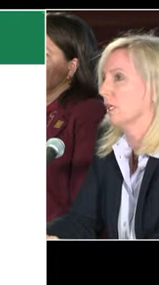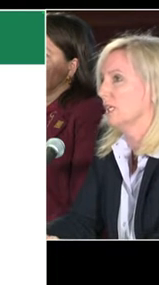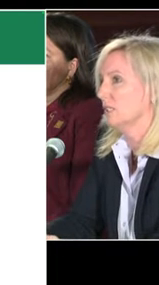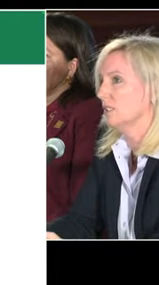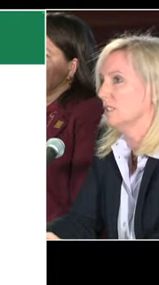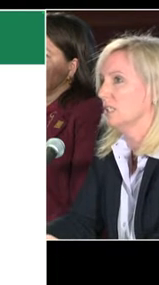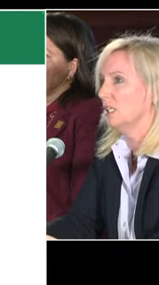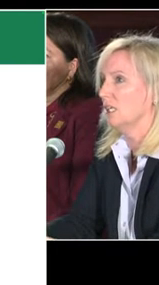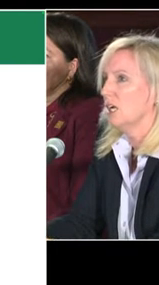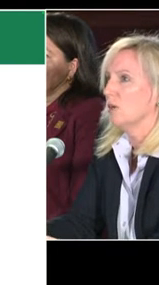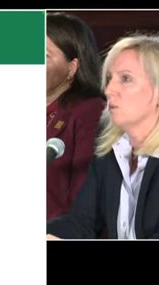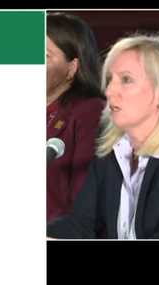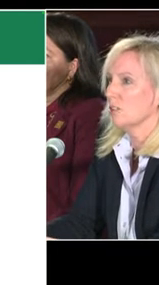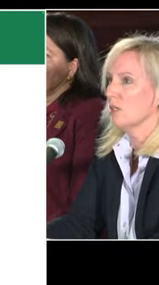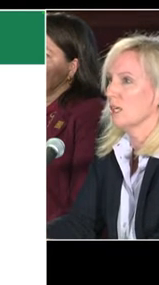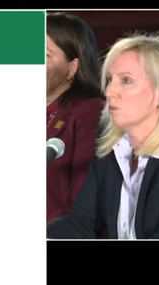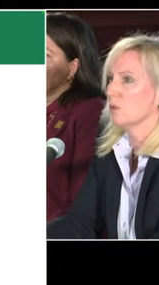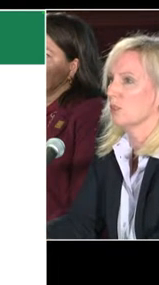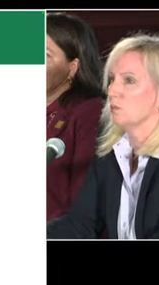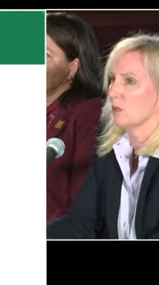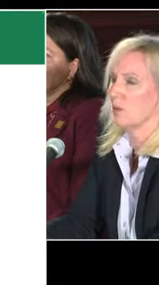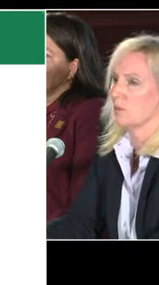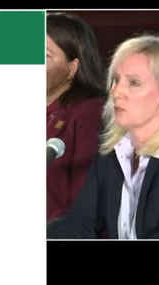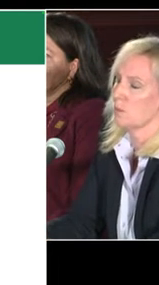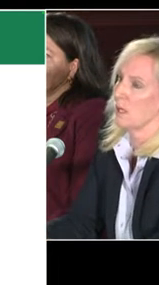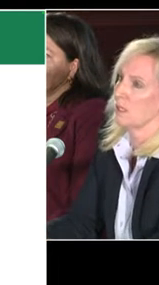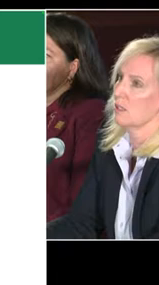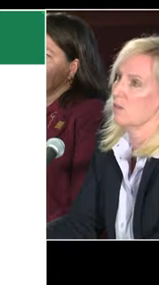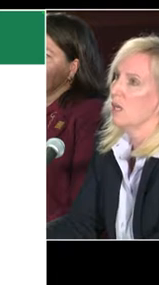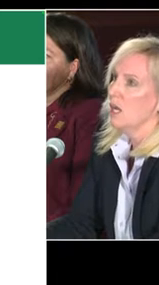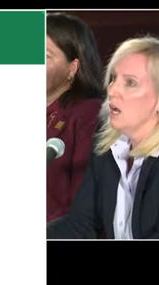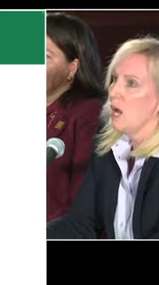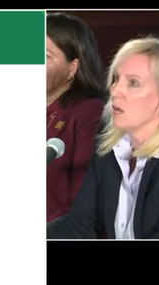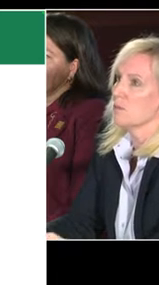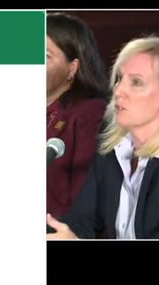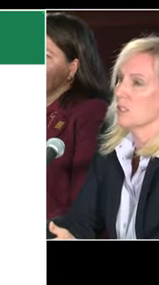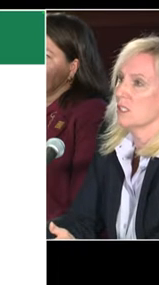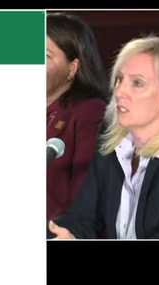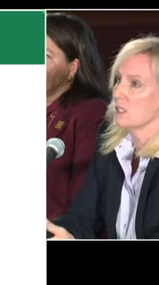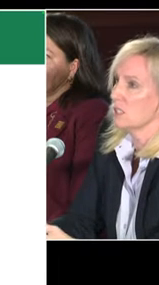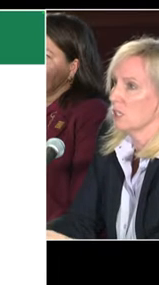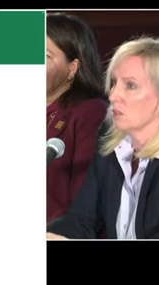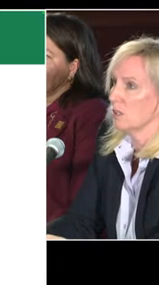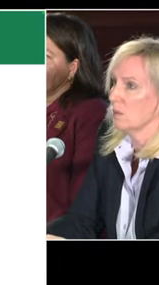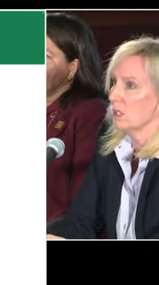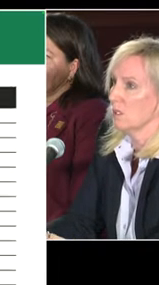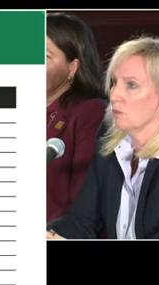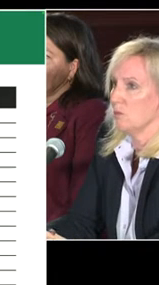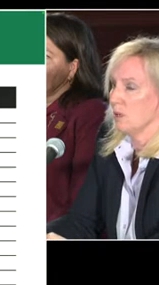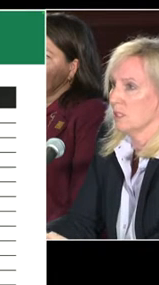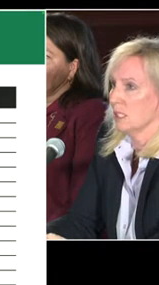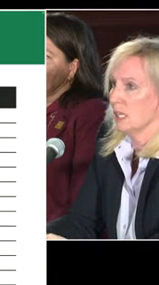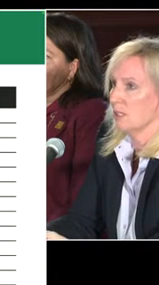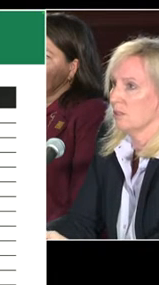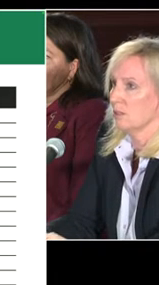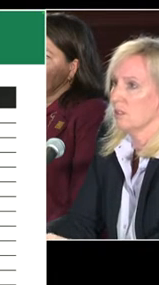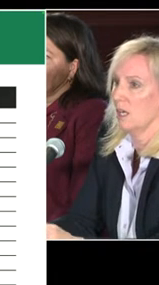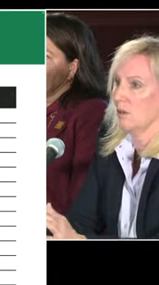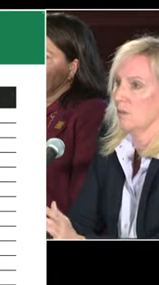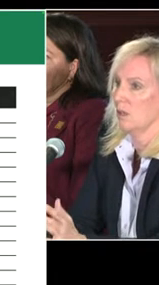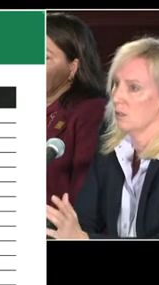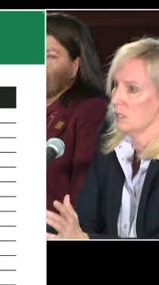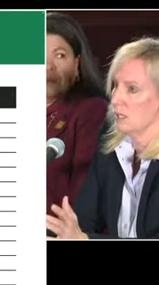both working in the city, but also had a really broad perspective. So this is the steering committee that we've brought